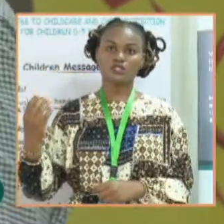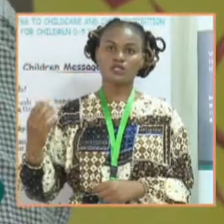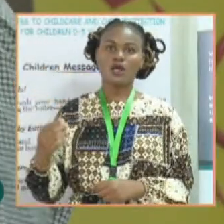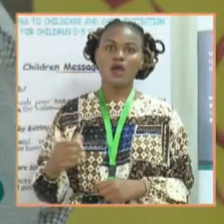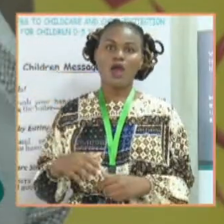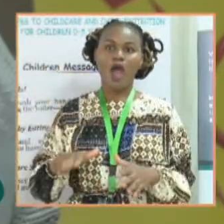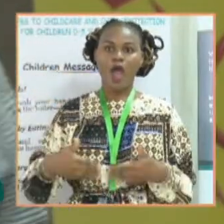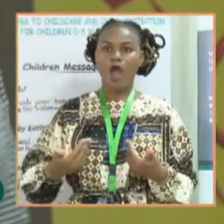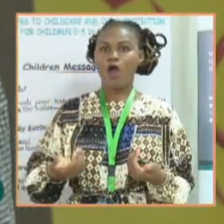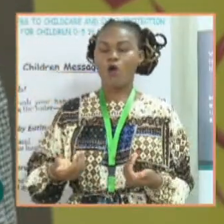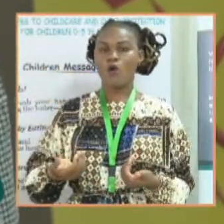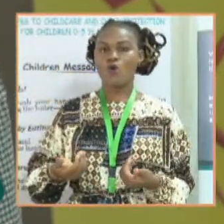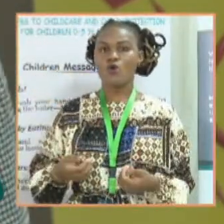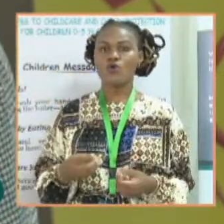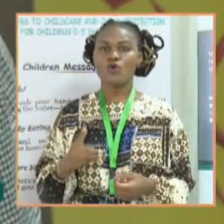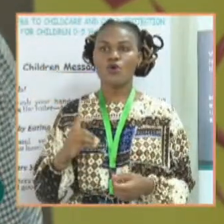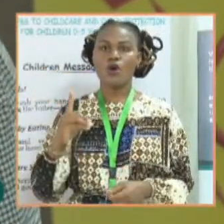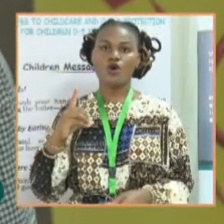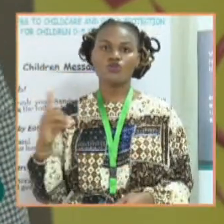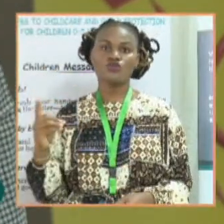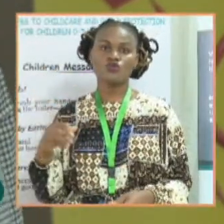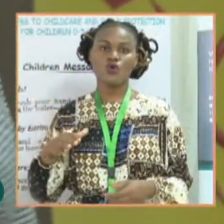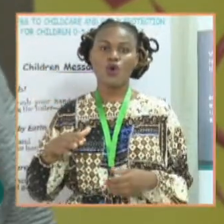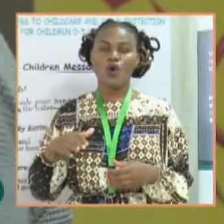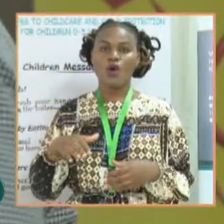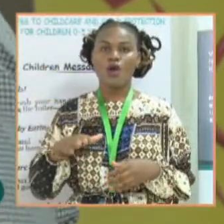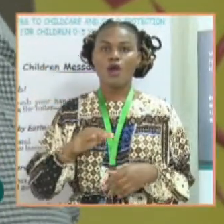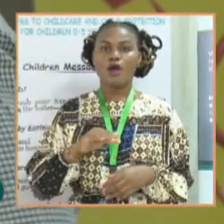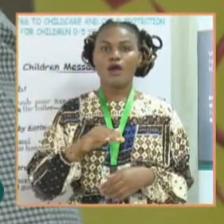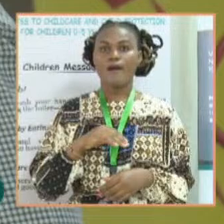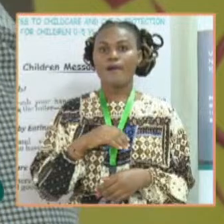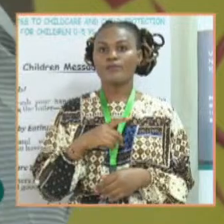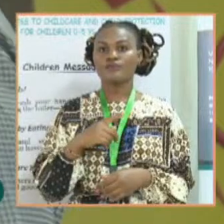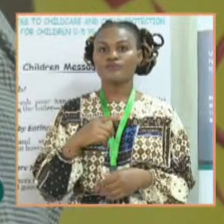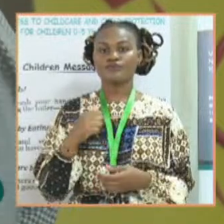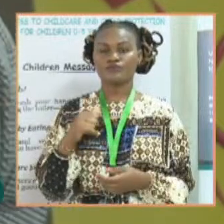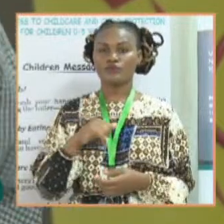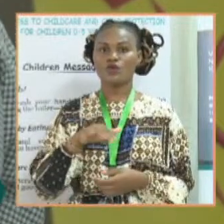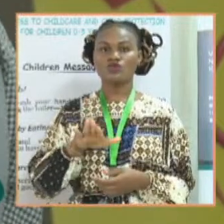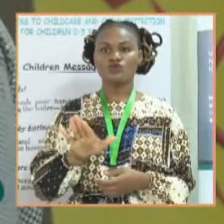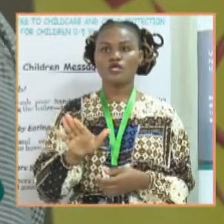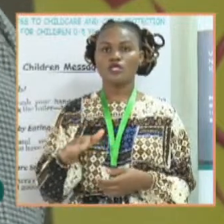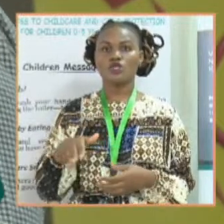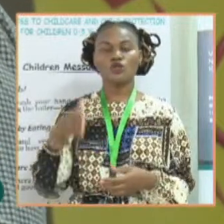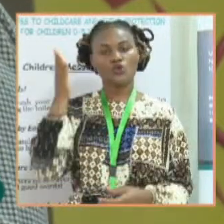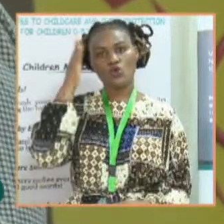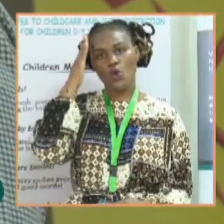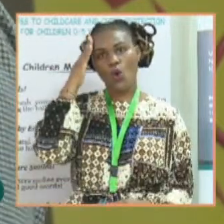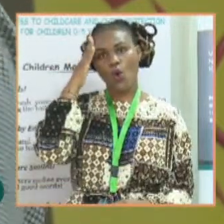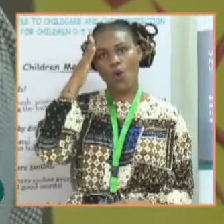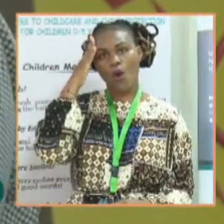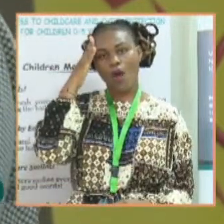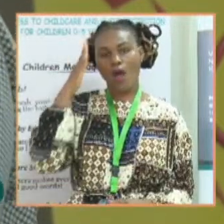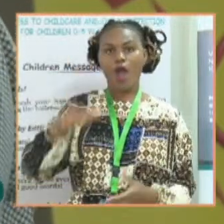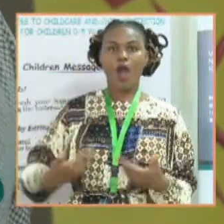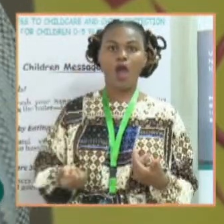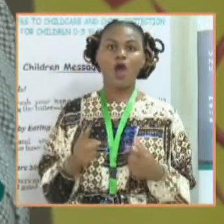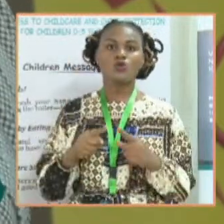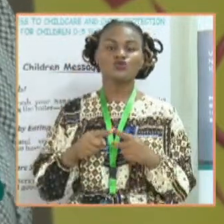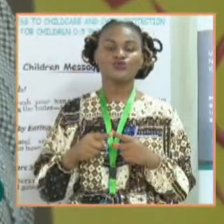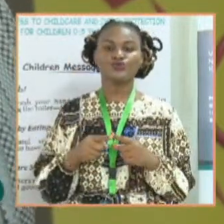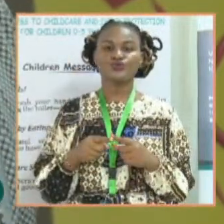other popular programs within ECD, within the ministry, within the education department. So did